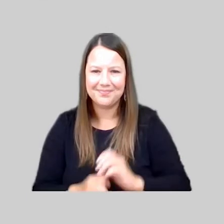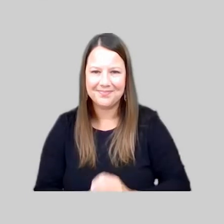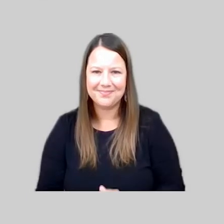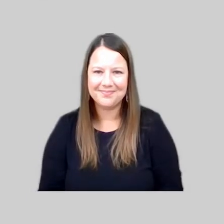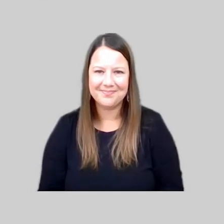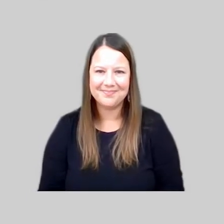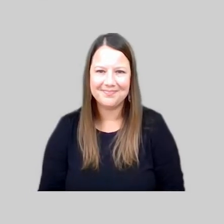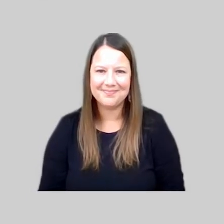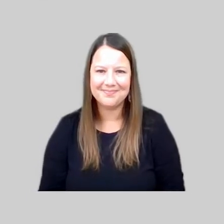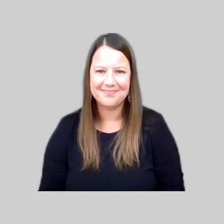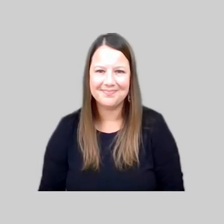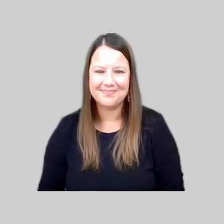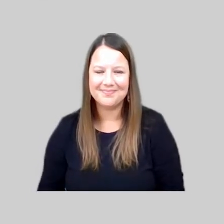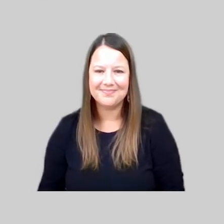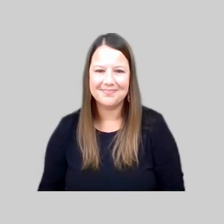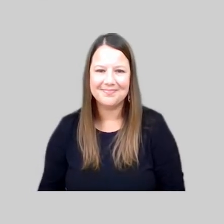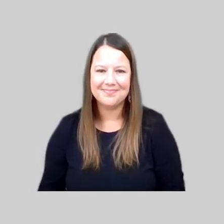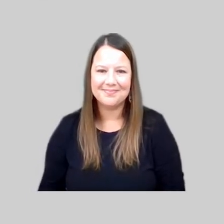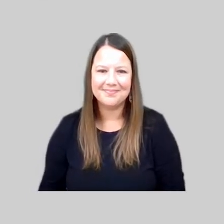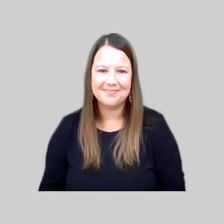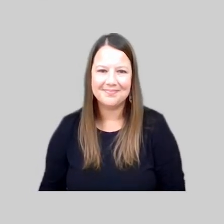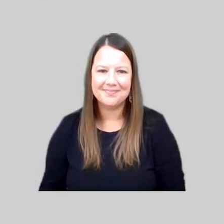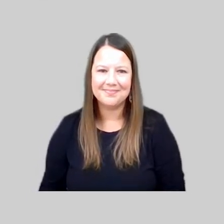Far away.